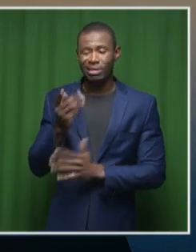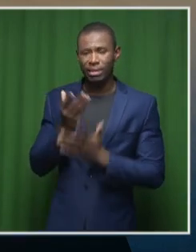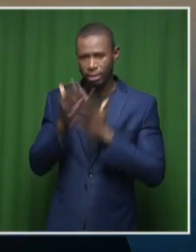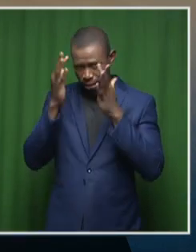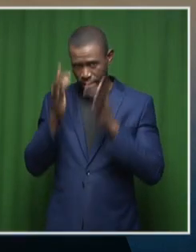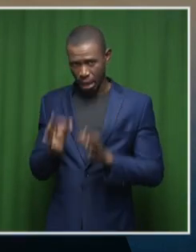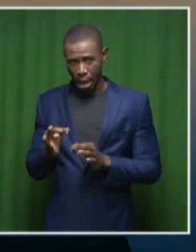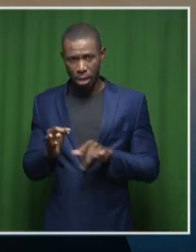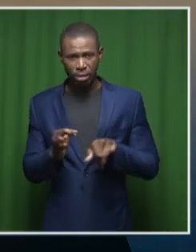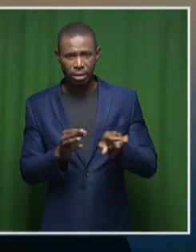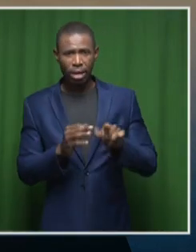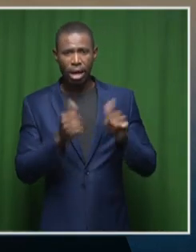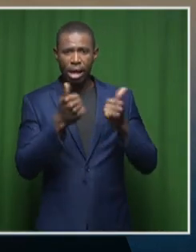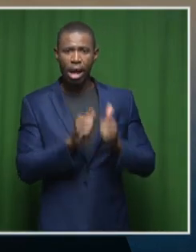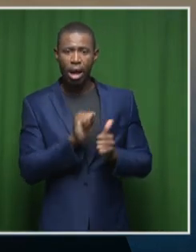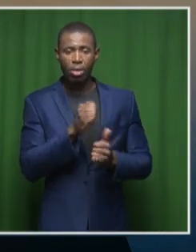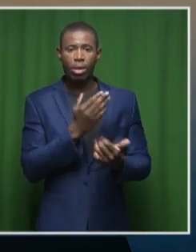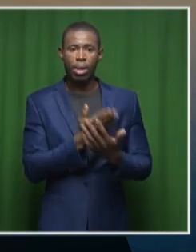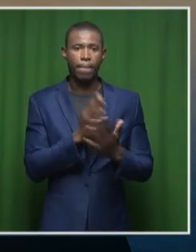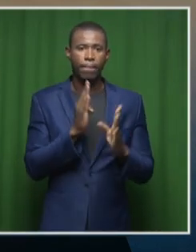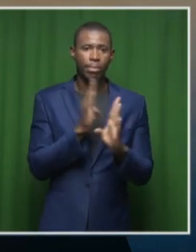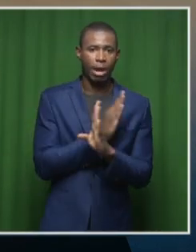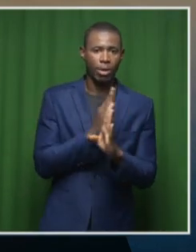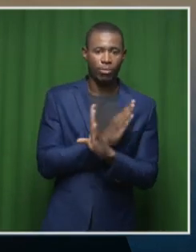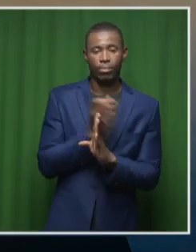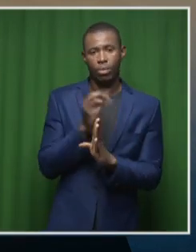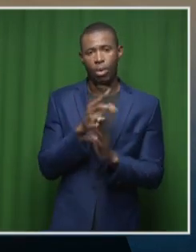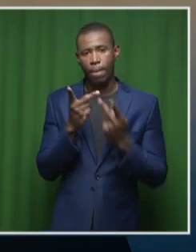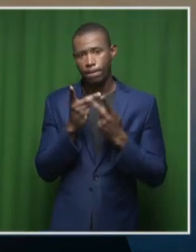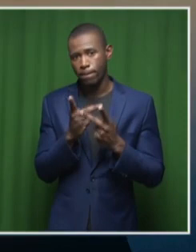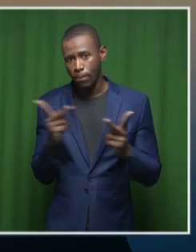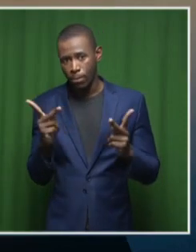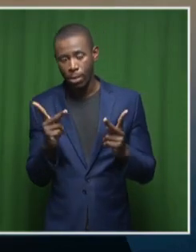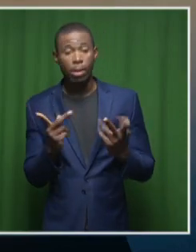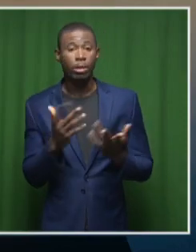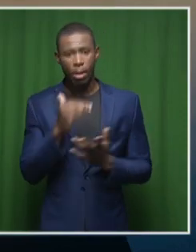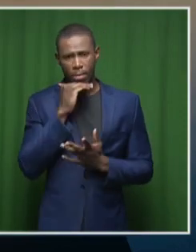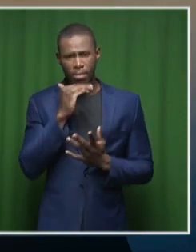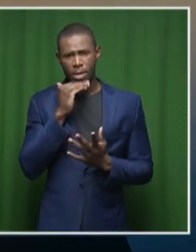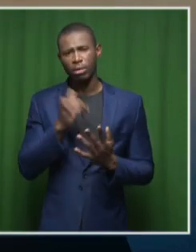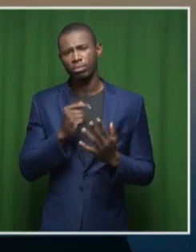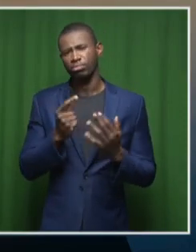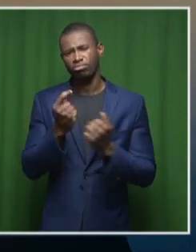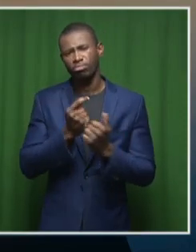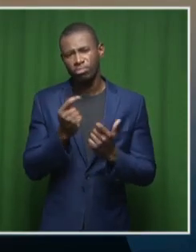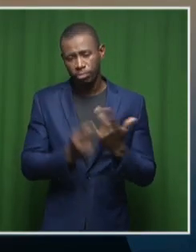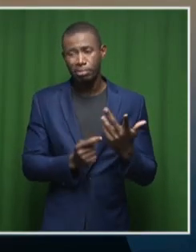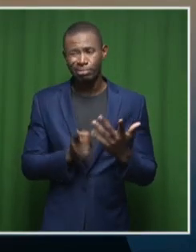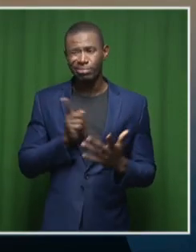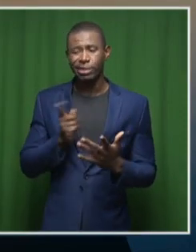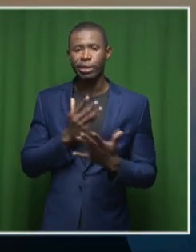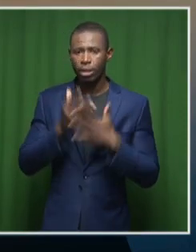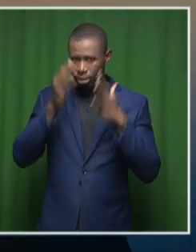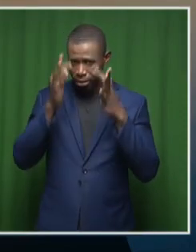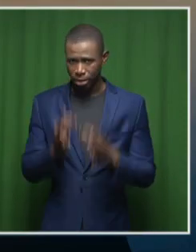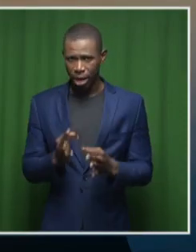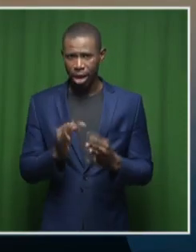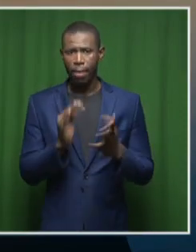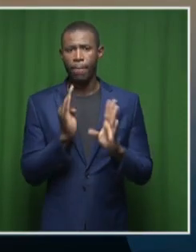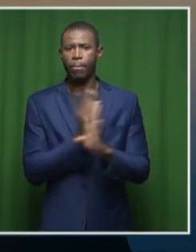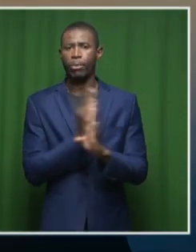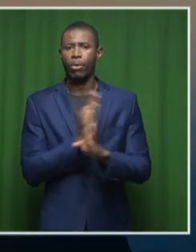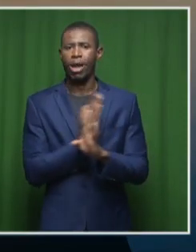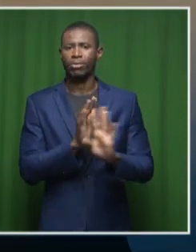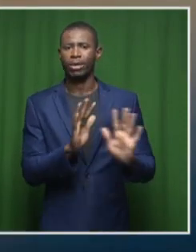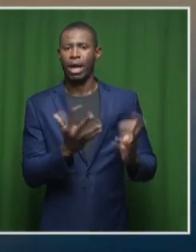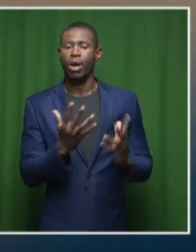they want their teen's account to be private or public. So there are a number of, they can basically decide what the privacy settings look like